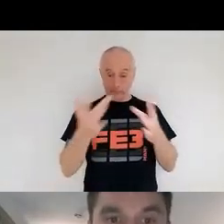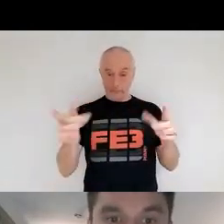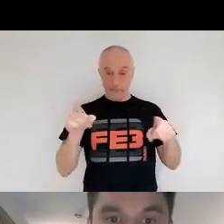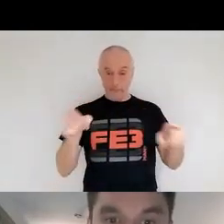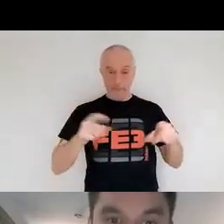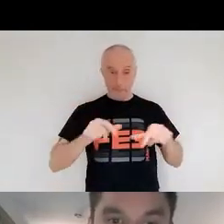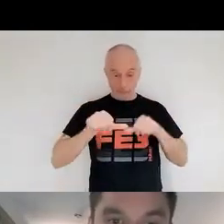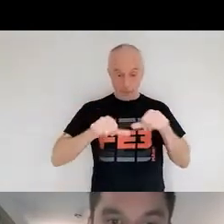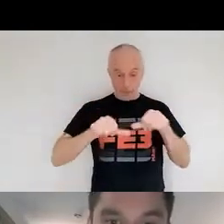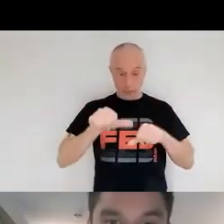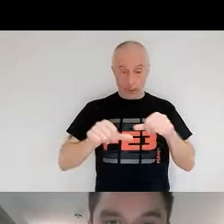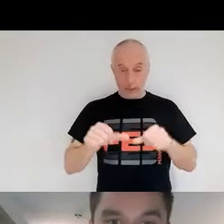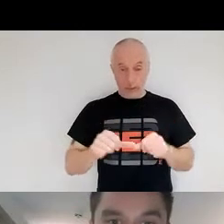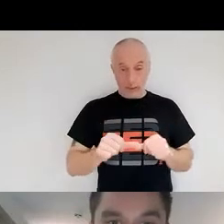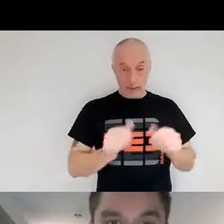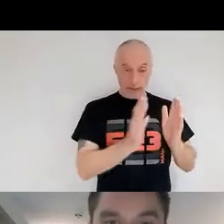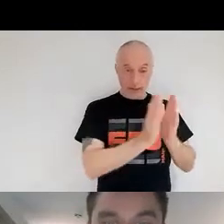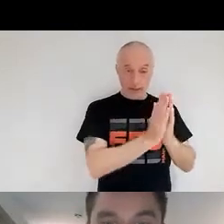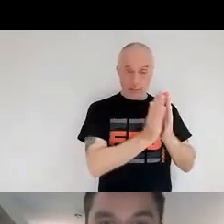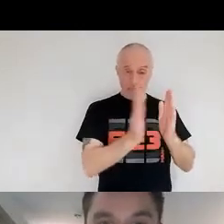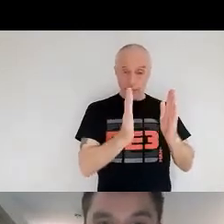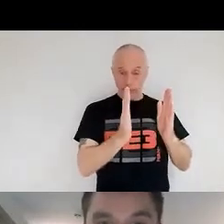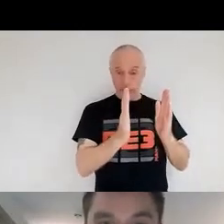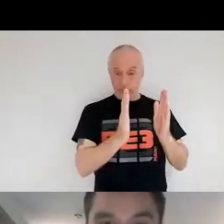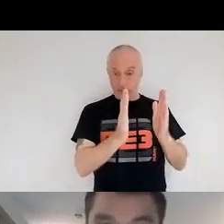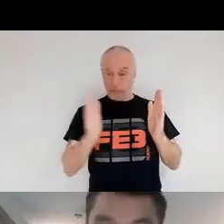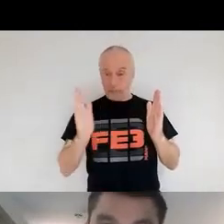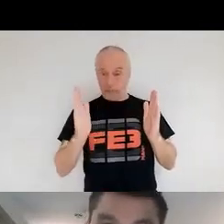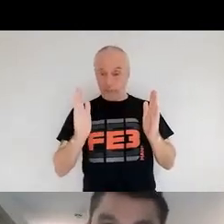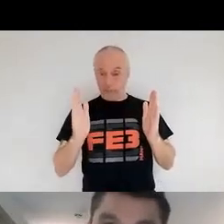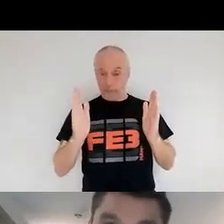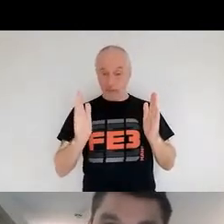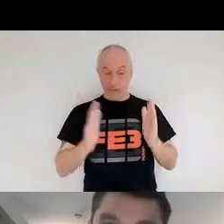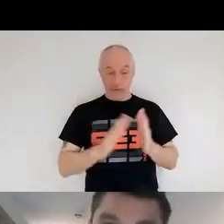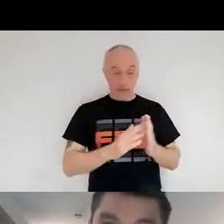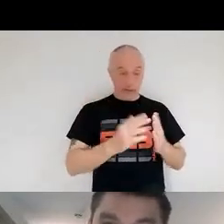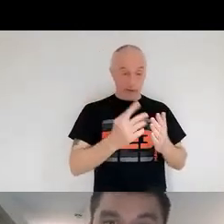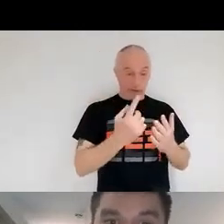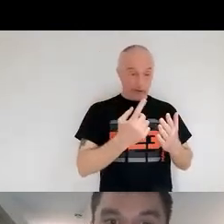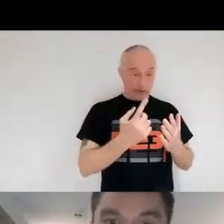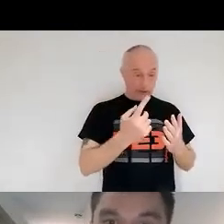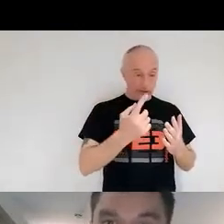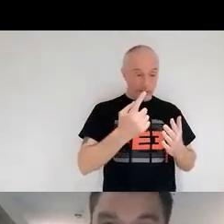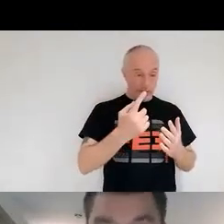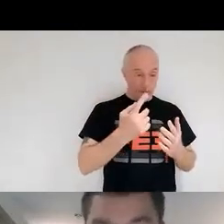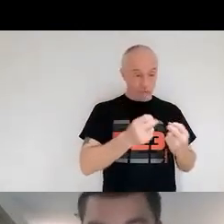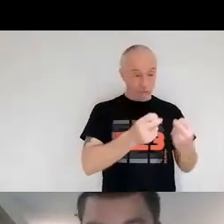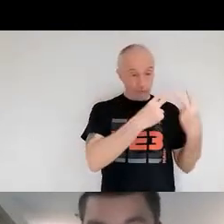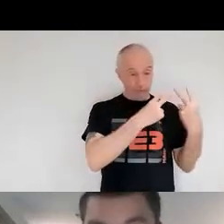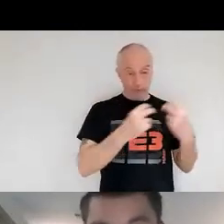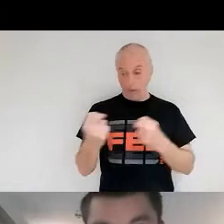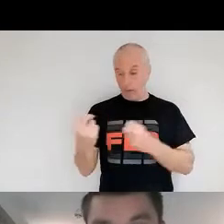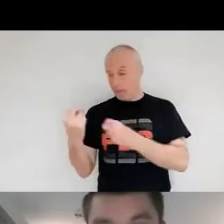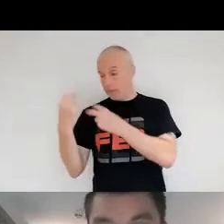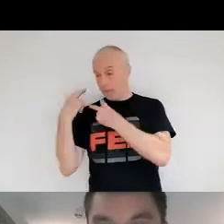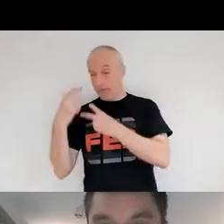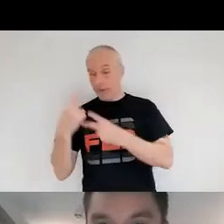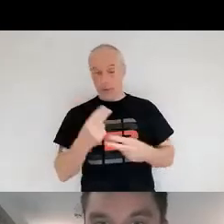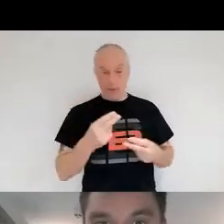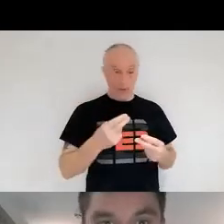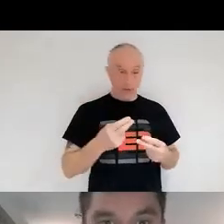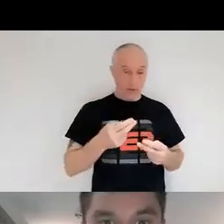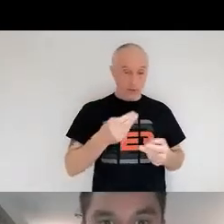in, where you have these two independent reviews going on, first the safety, then the economic, and then those two both flow